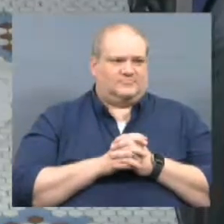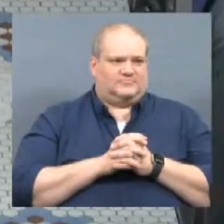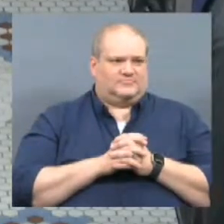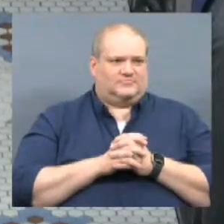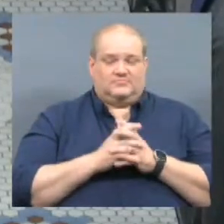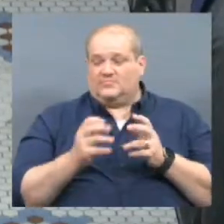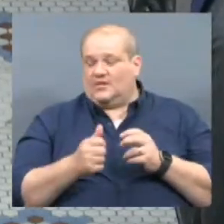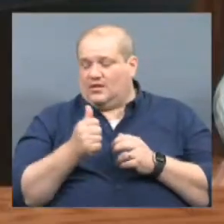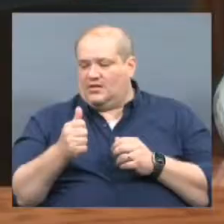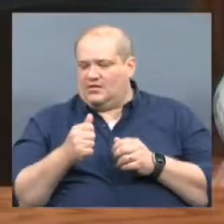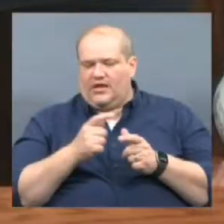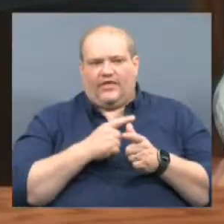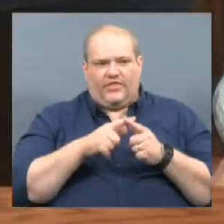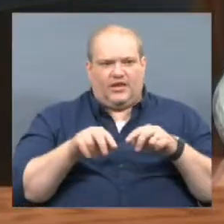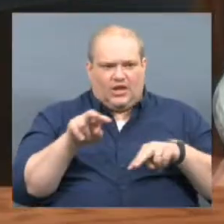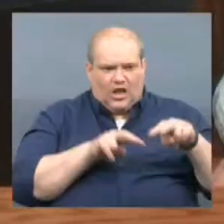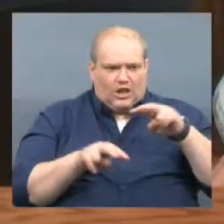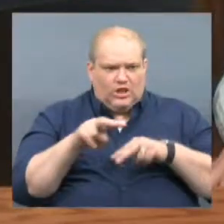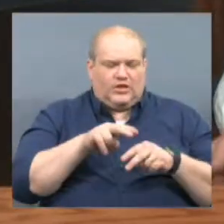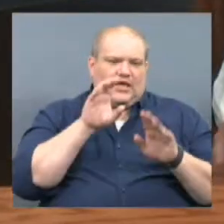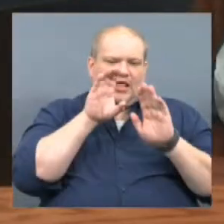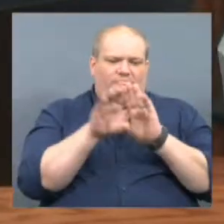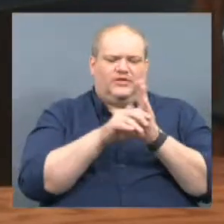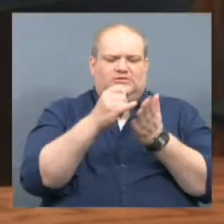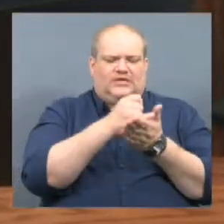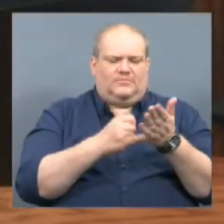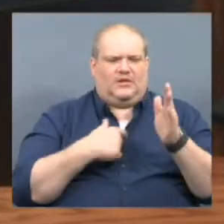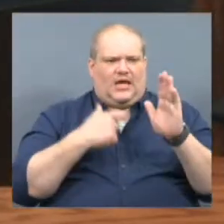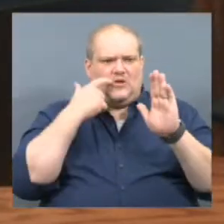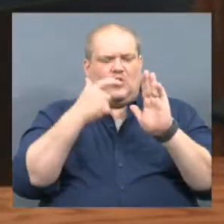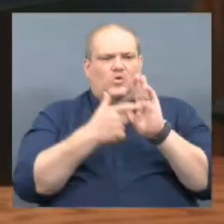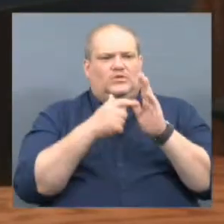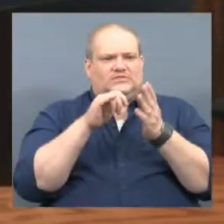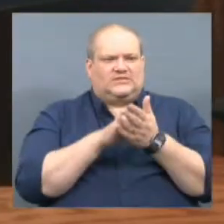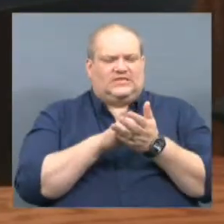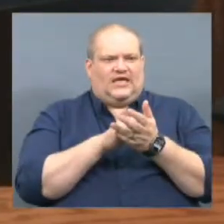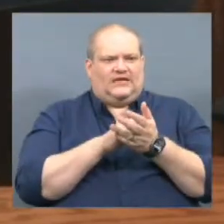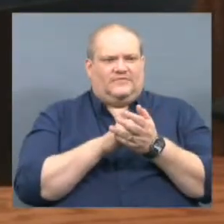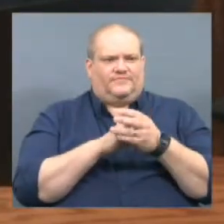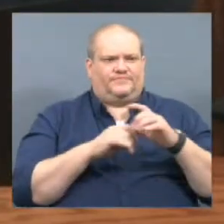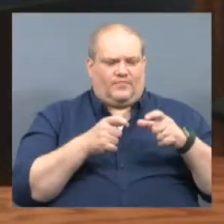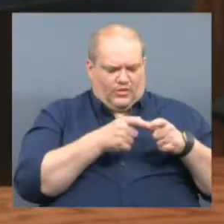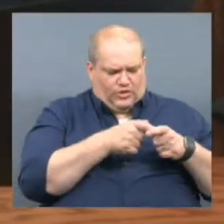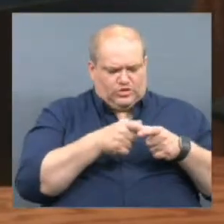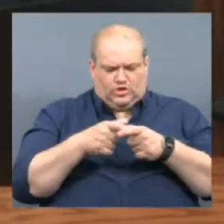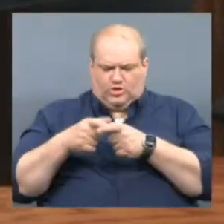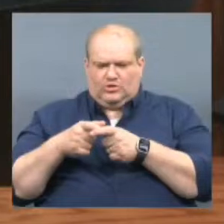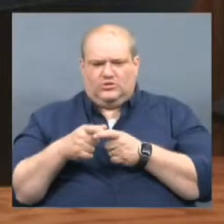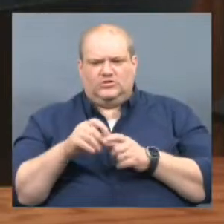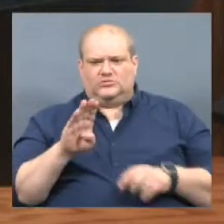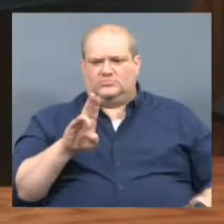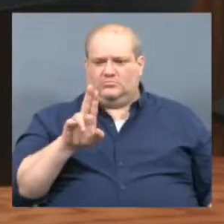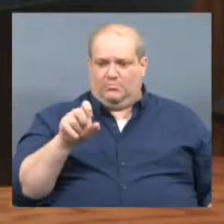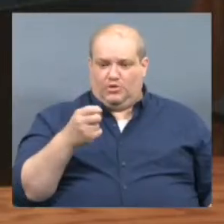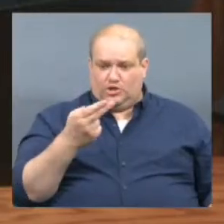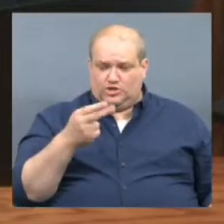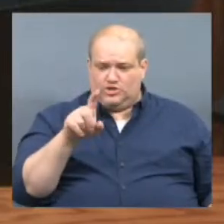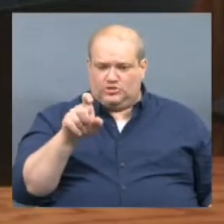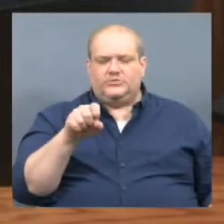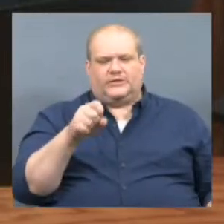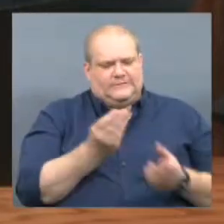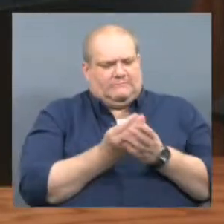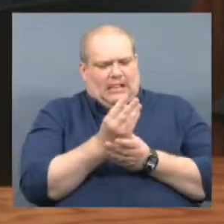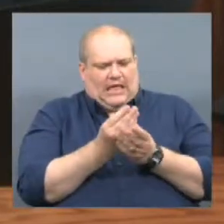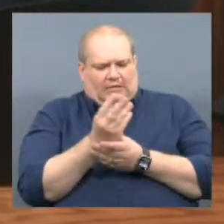Nope. And then just looking at the schematic, I noticed that those little circles, those are bushes, correct? Those are, yeah, that's And that-